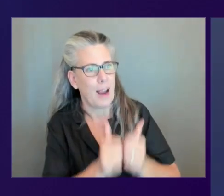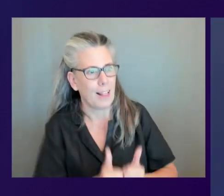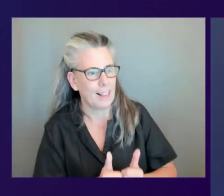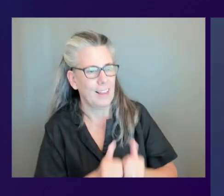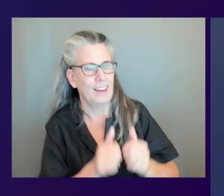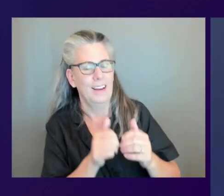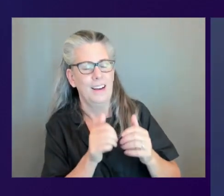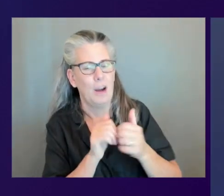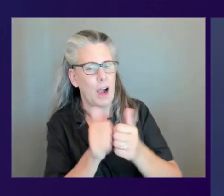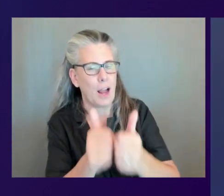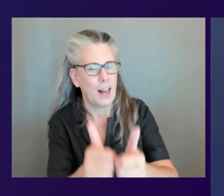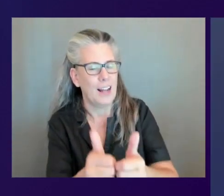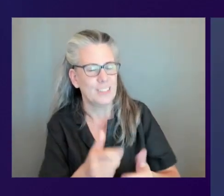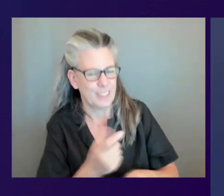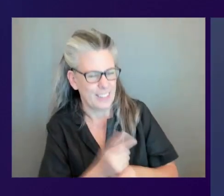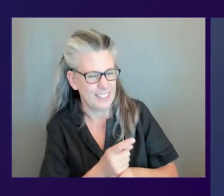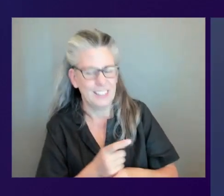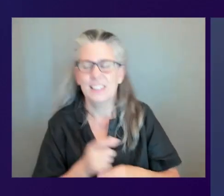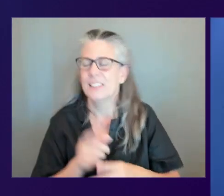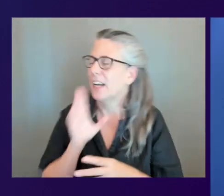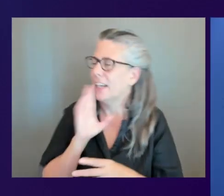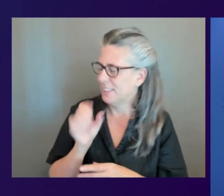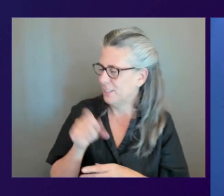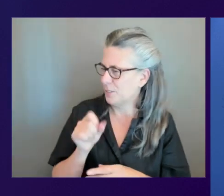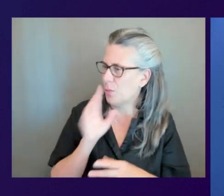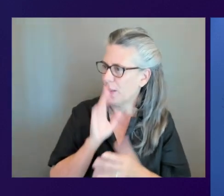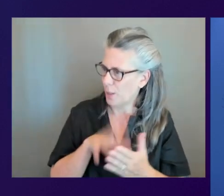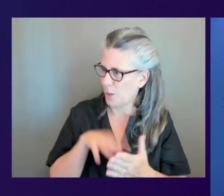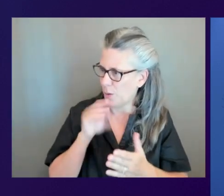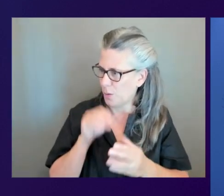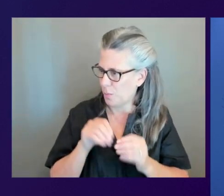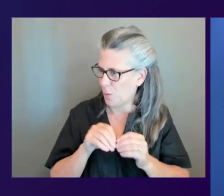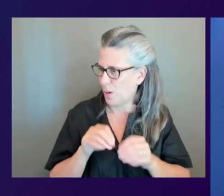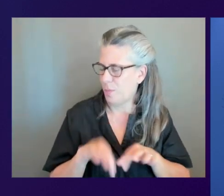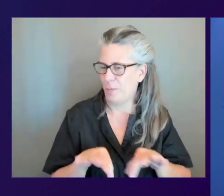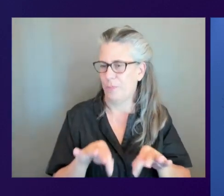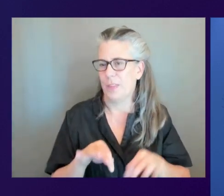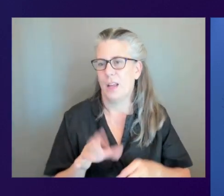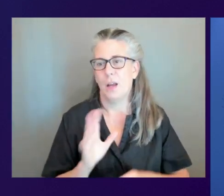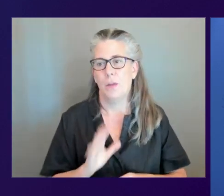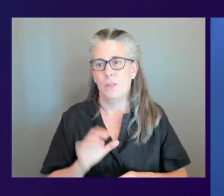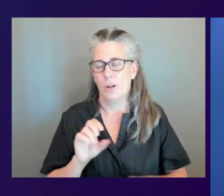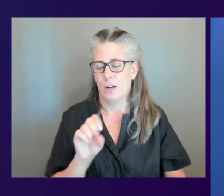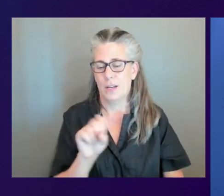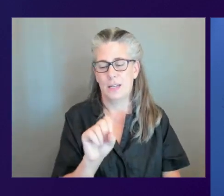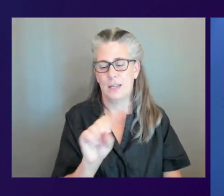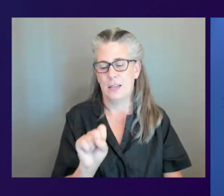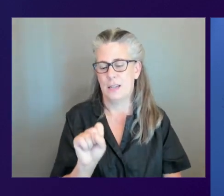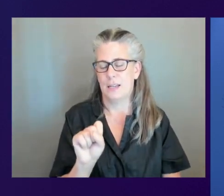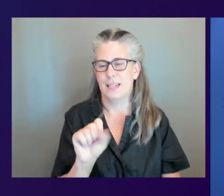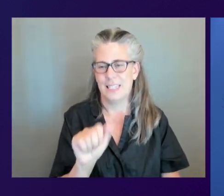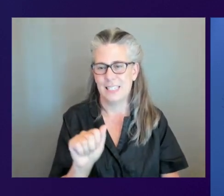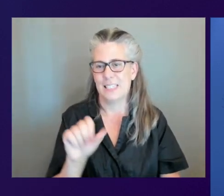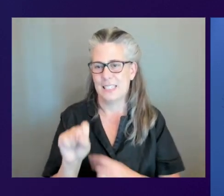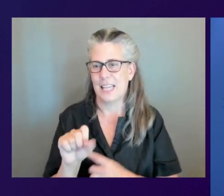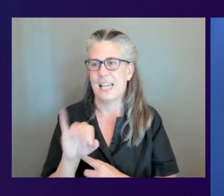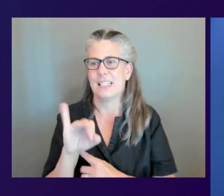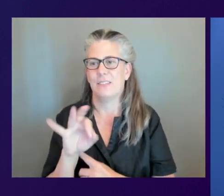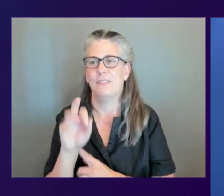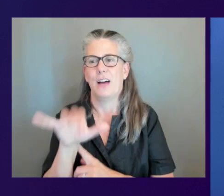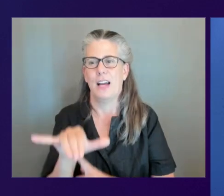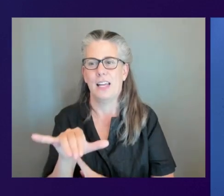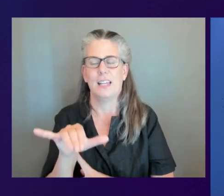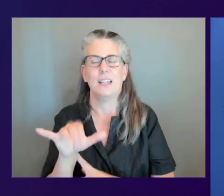guess we'll learn more about that. Yeah, so earlier on we talked about SaaSifying applications. We talked through the benefits